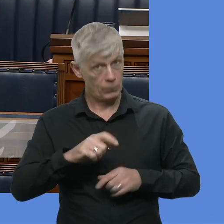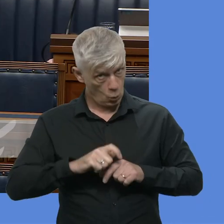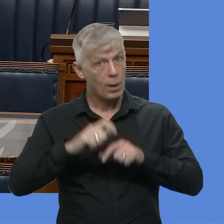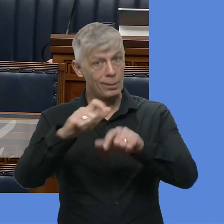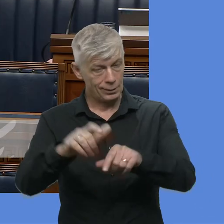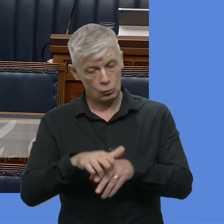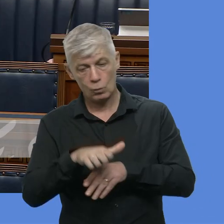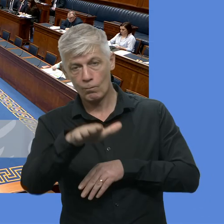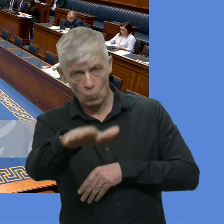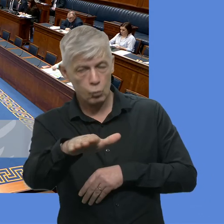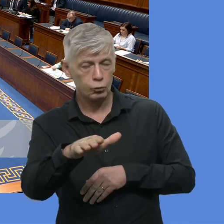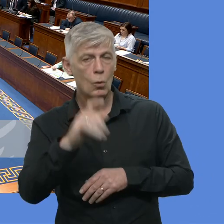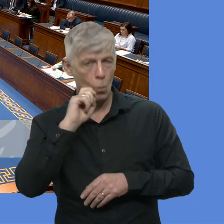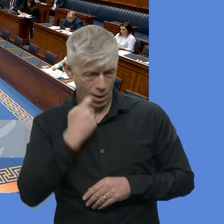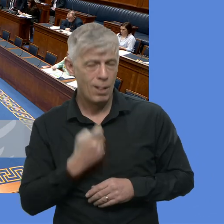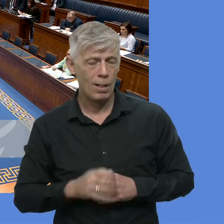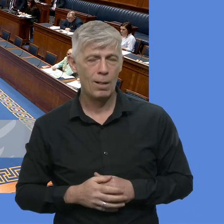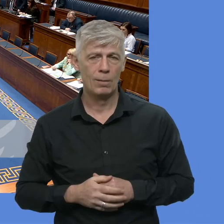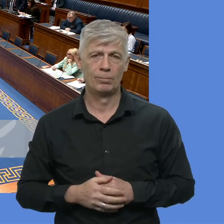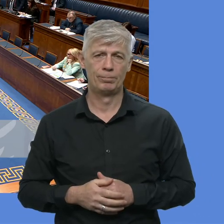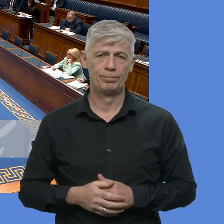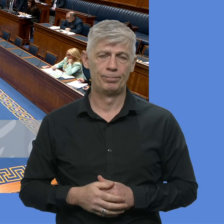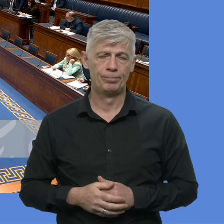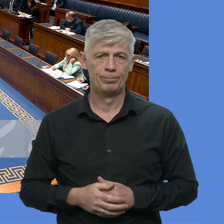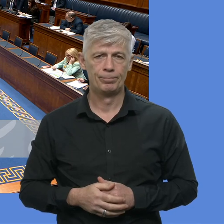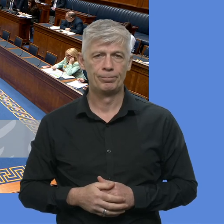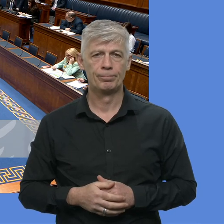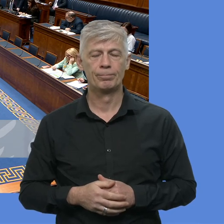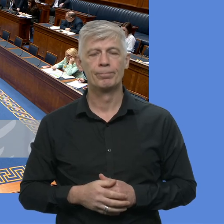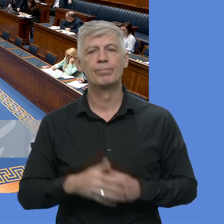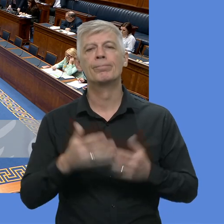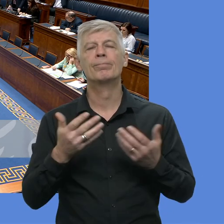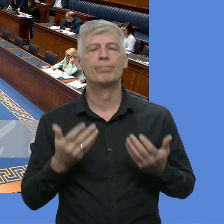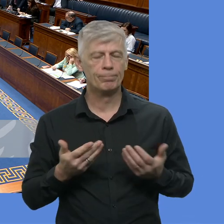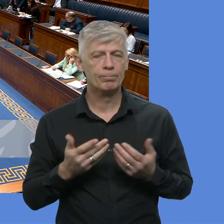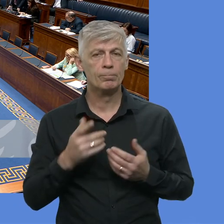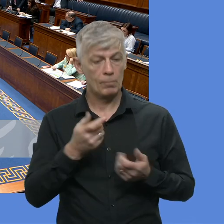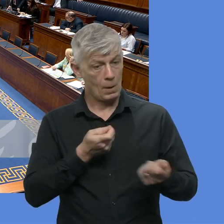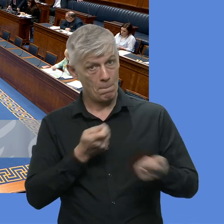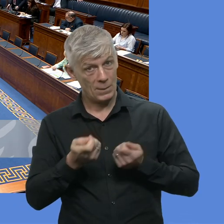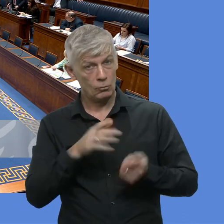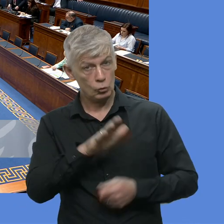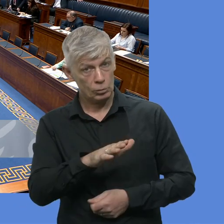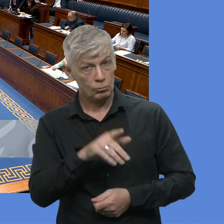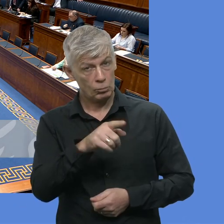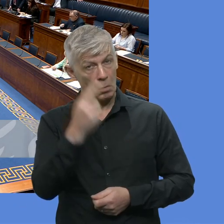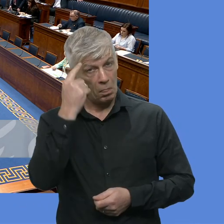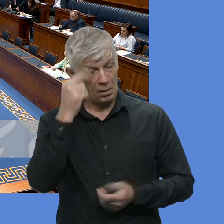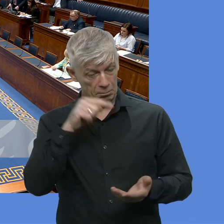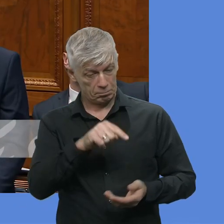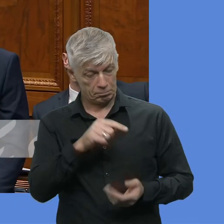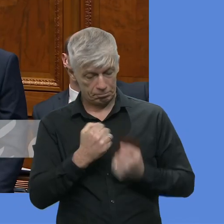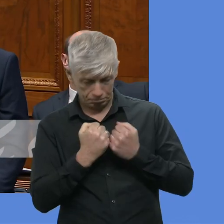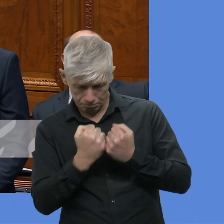case as we move forward. Colin McGrath. Mr. Speaker, would the Minister consider maybe evaluating that scheme and